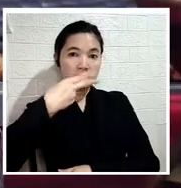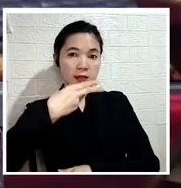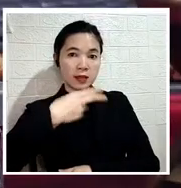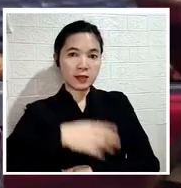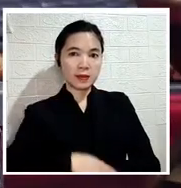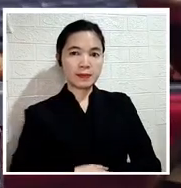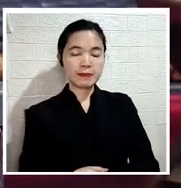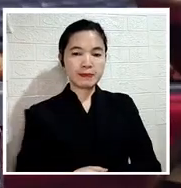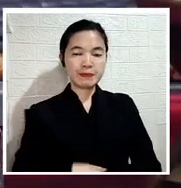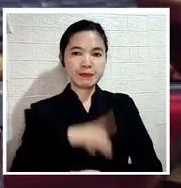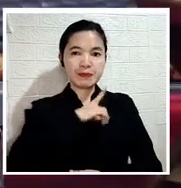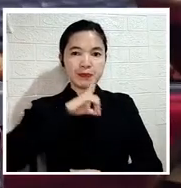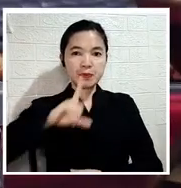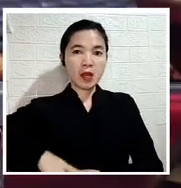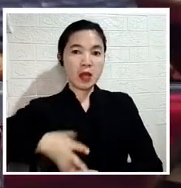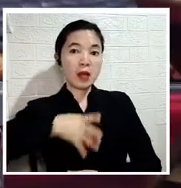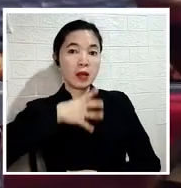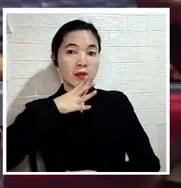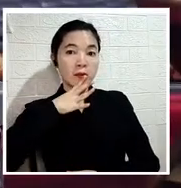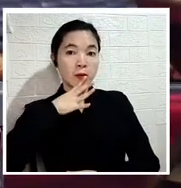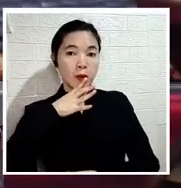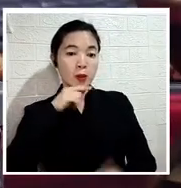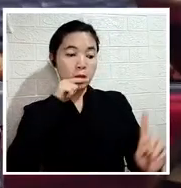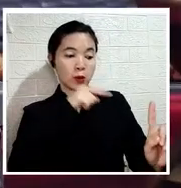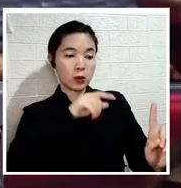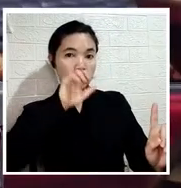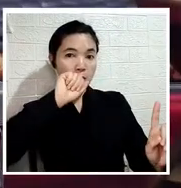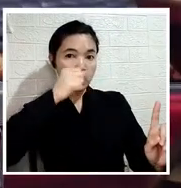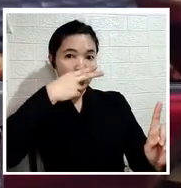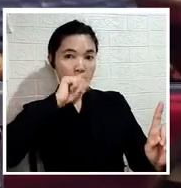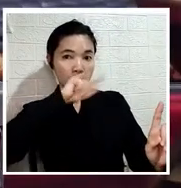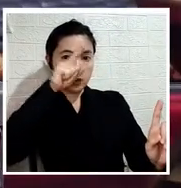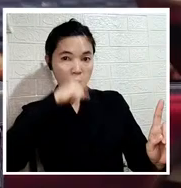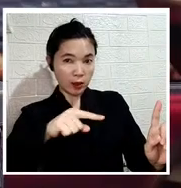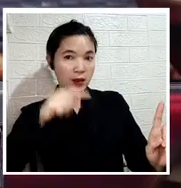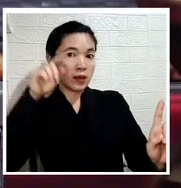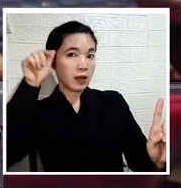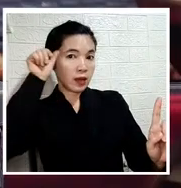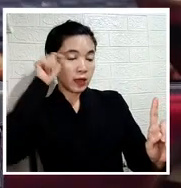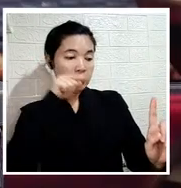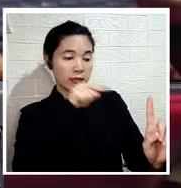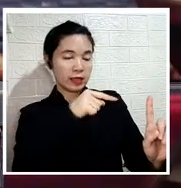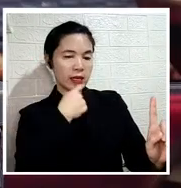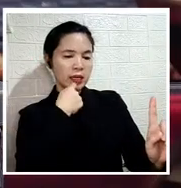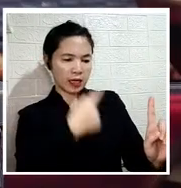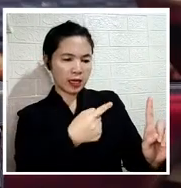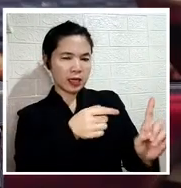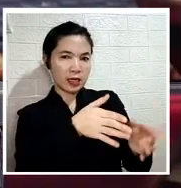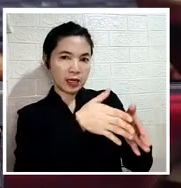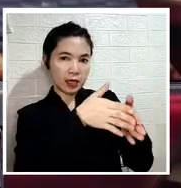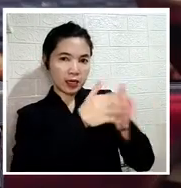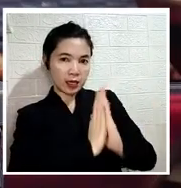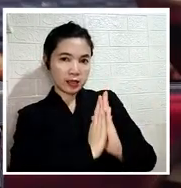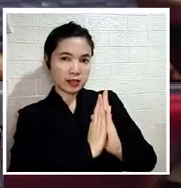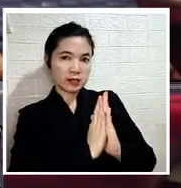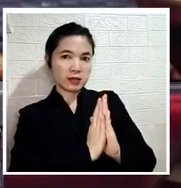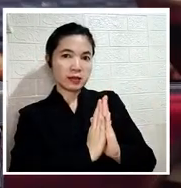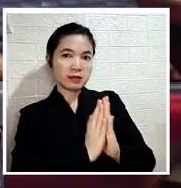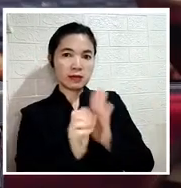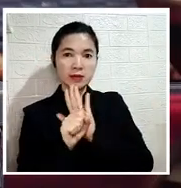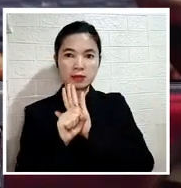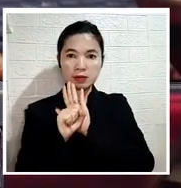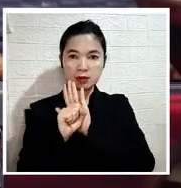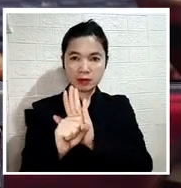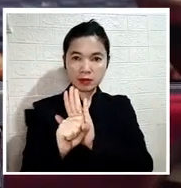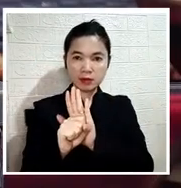The Lord spoke to Ahaz, saying, "Ask for a sign from the Lord your God. Let